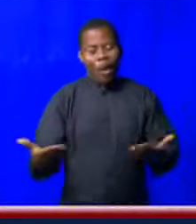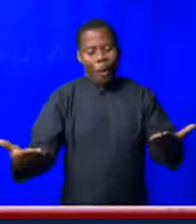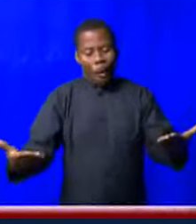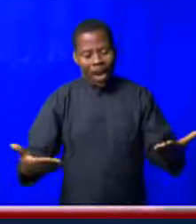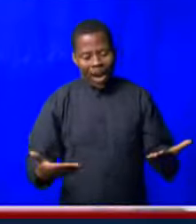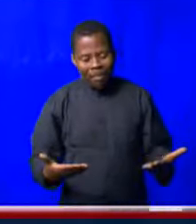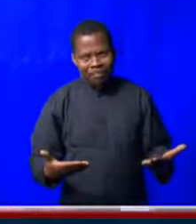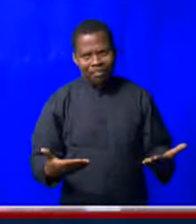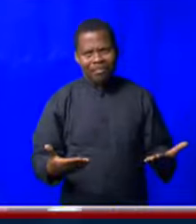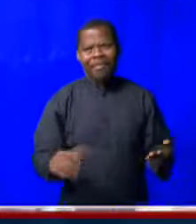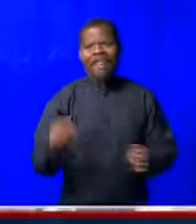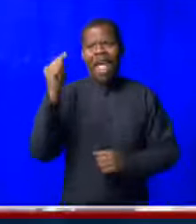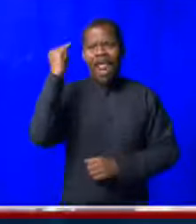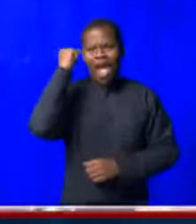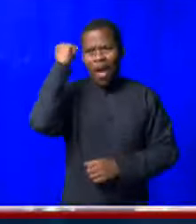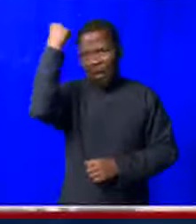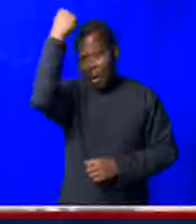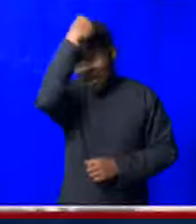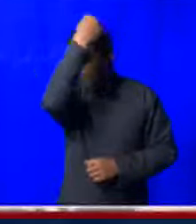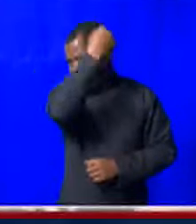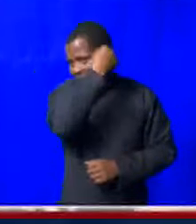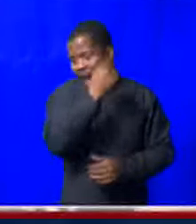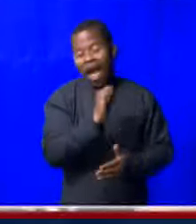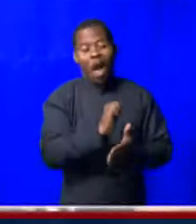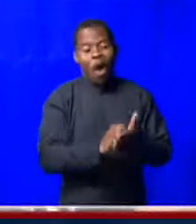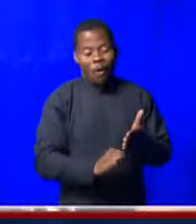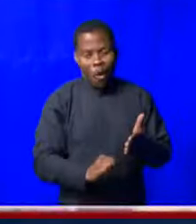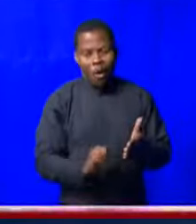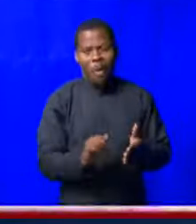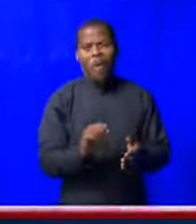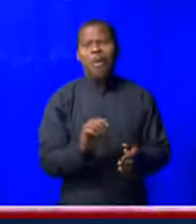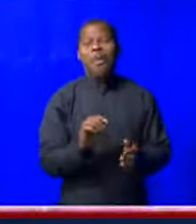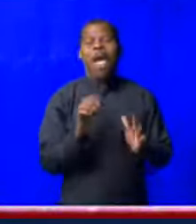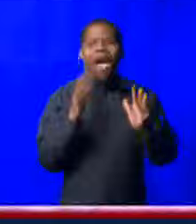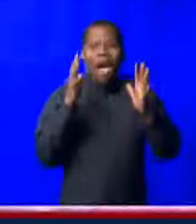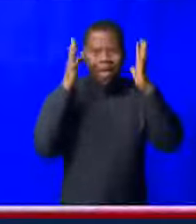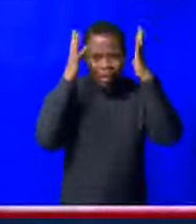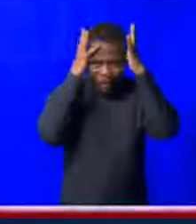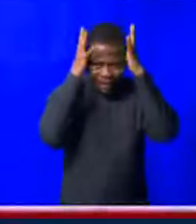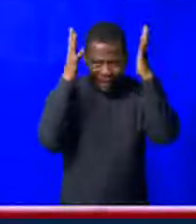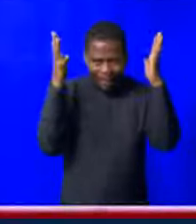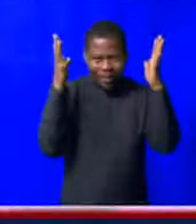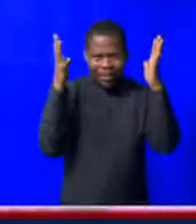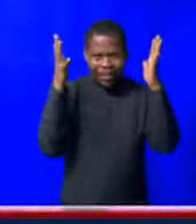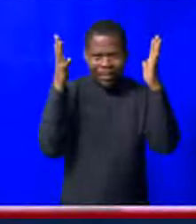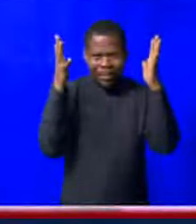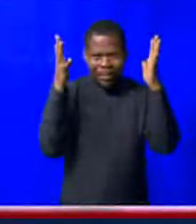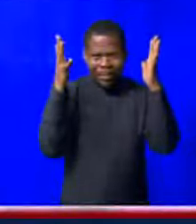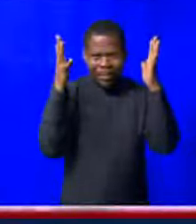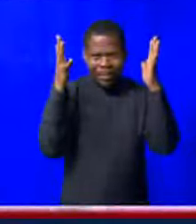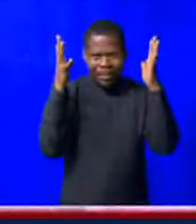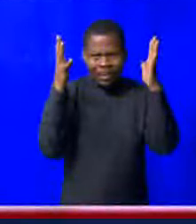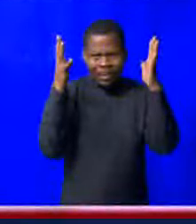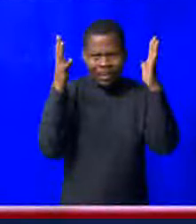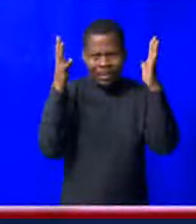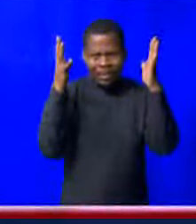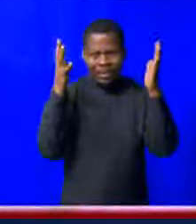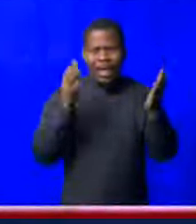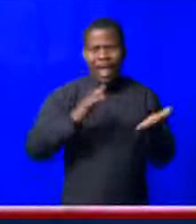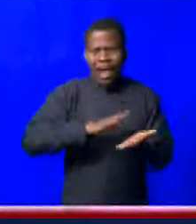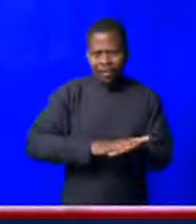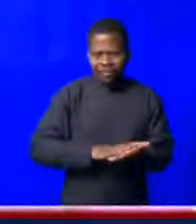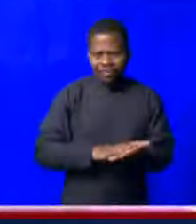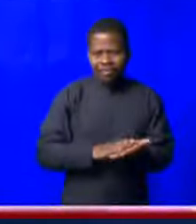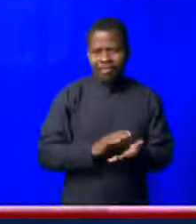state of Eswatini, His Majesty King Mswati III, and the